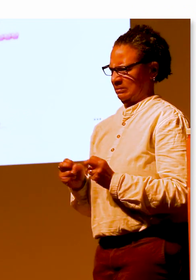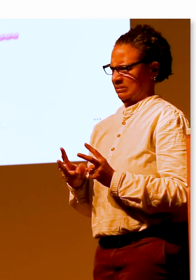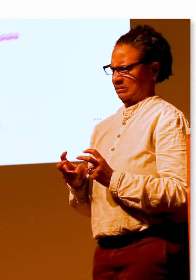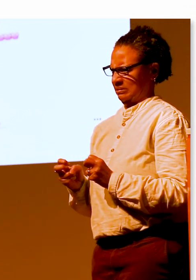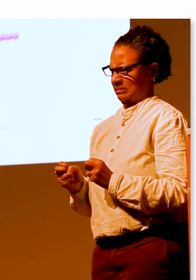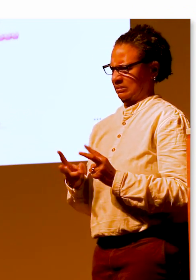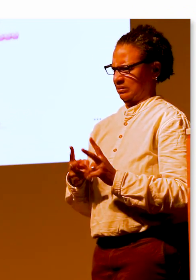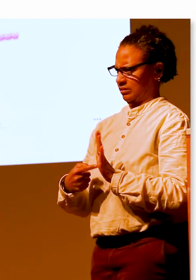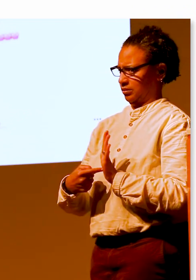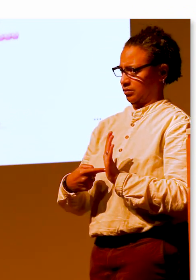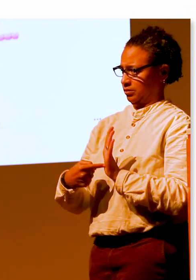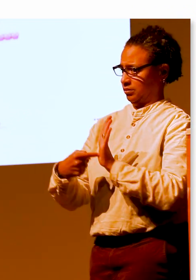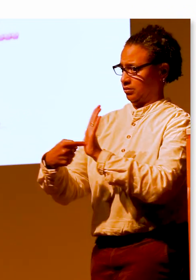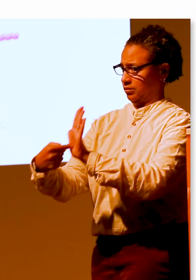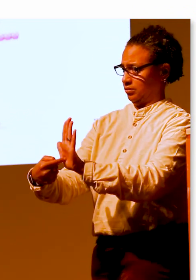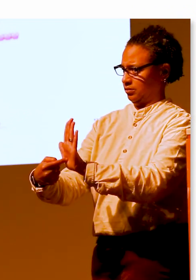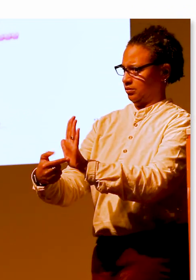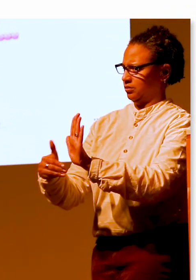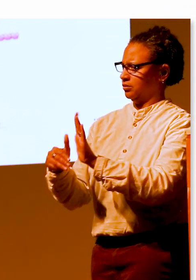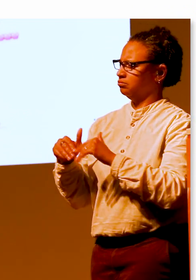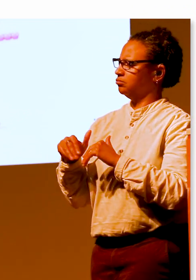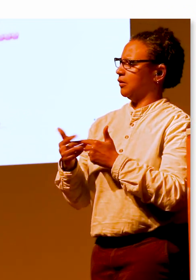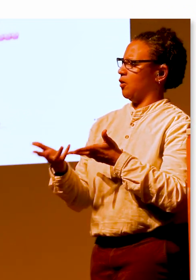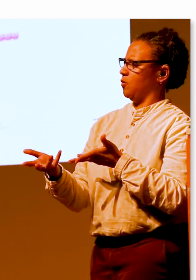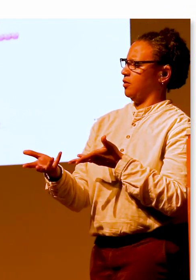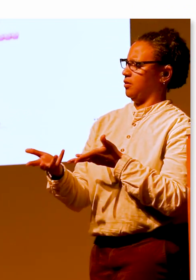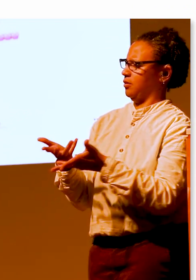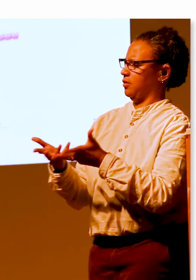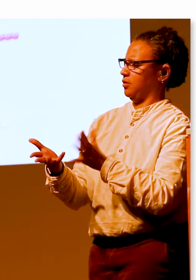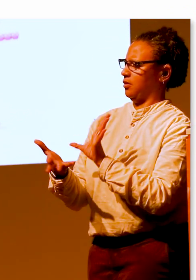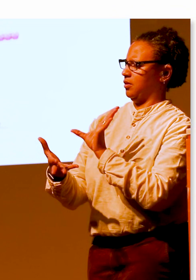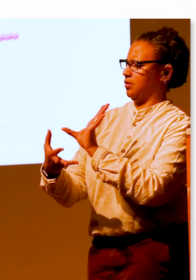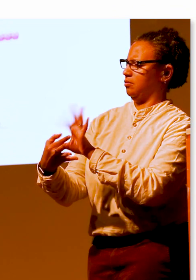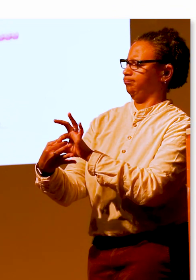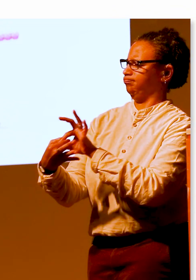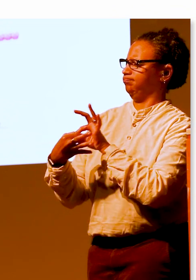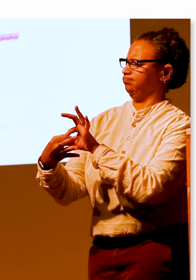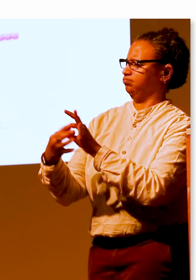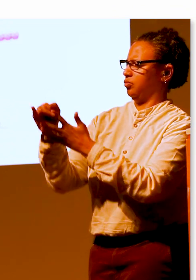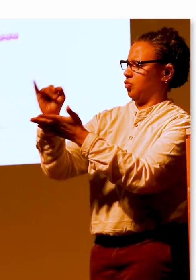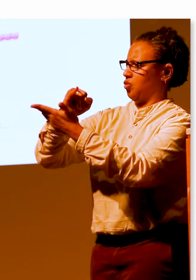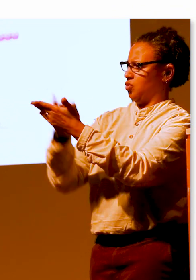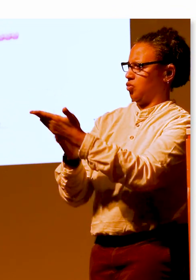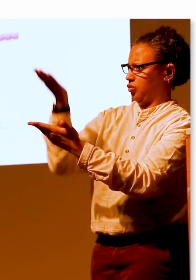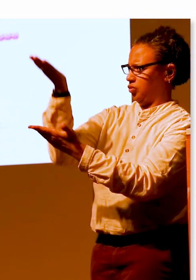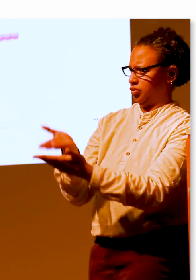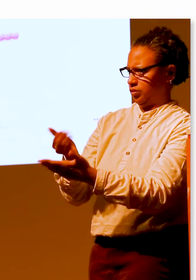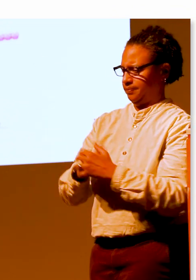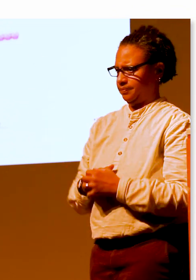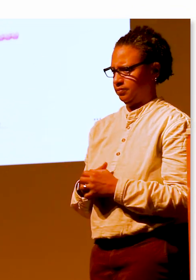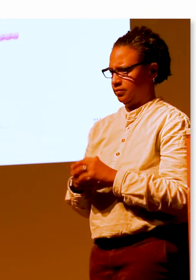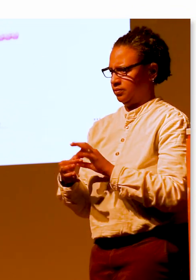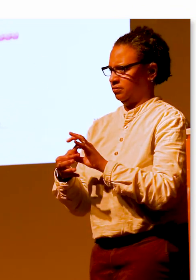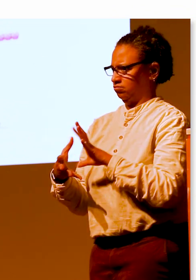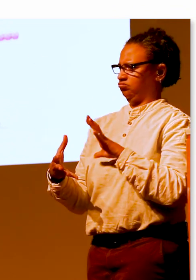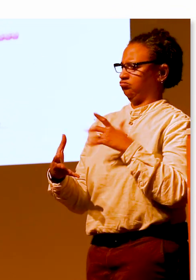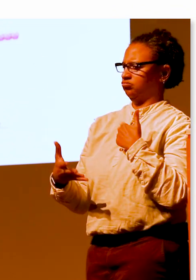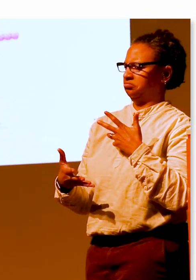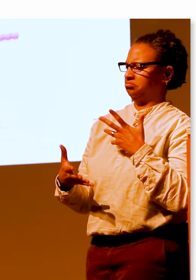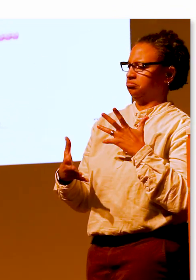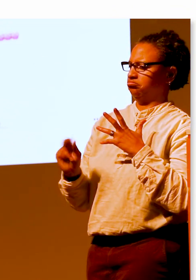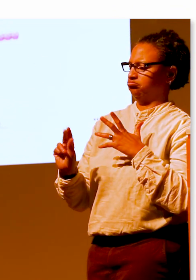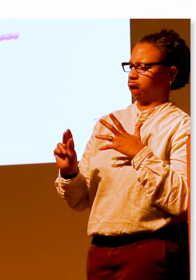with art. Because I think oftentimes people have these predetermined ideas of who and how you are in